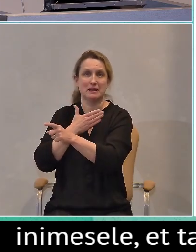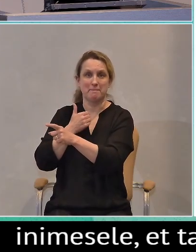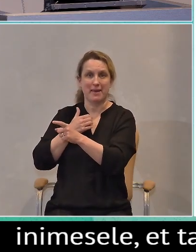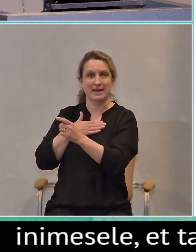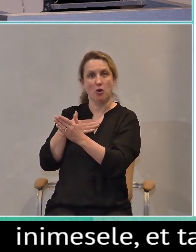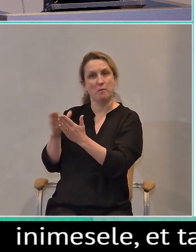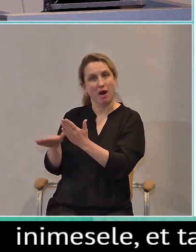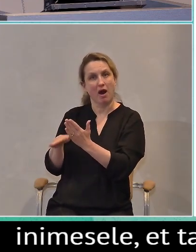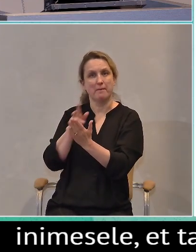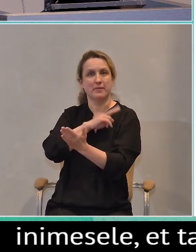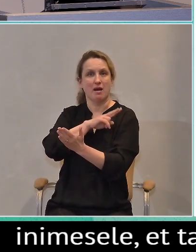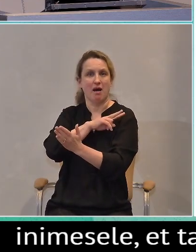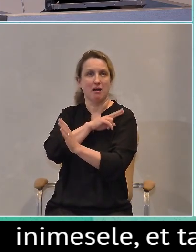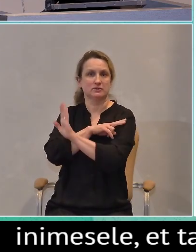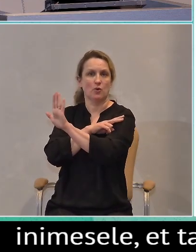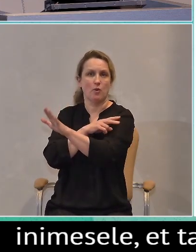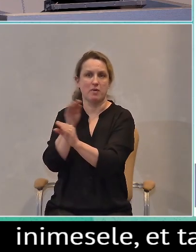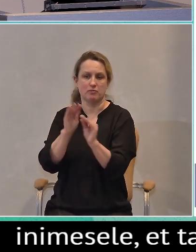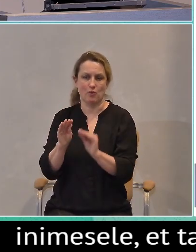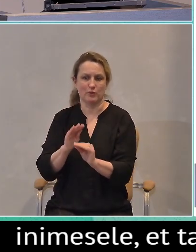Mia referred to, that she found.